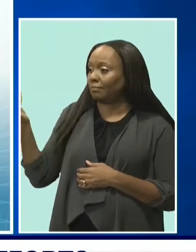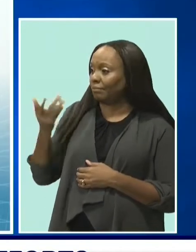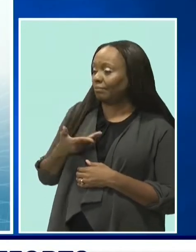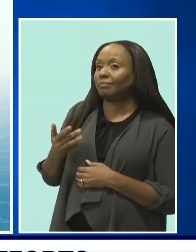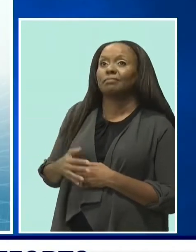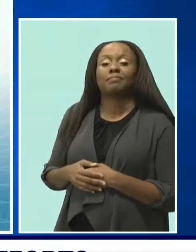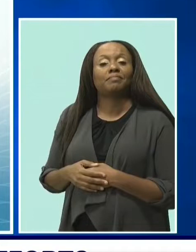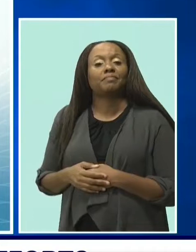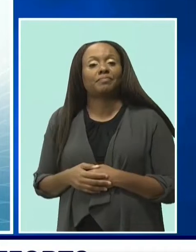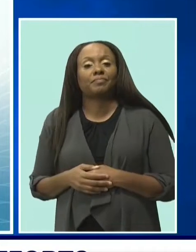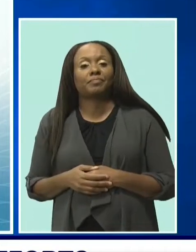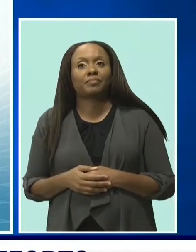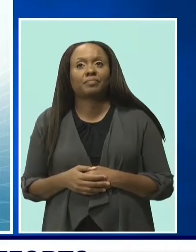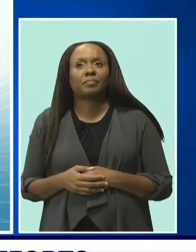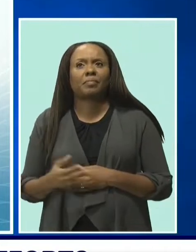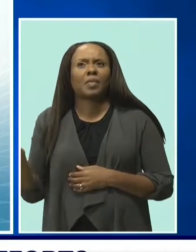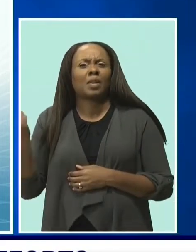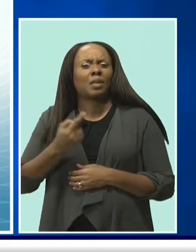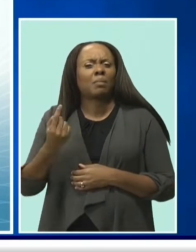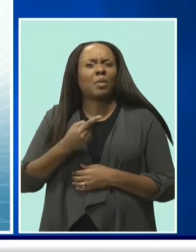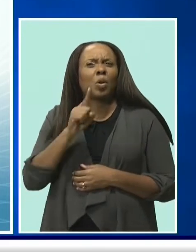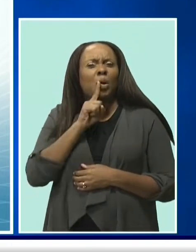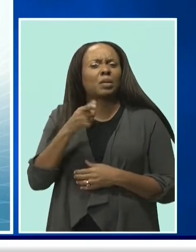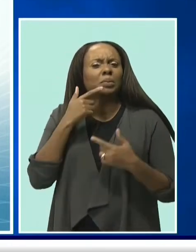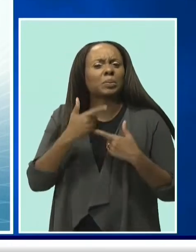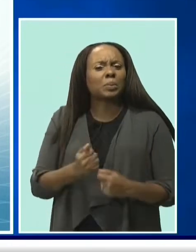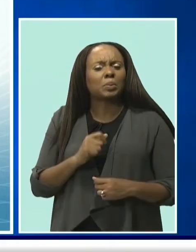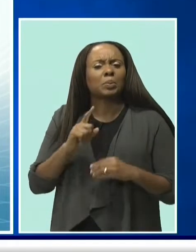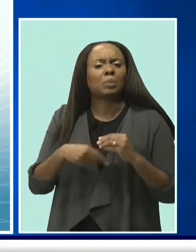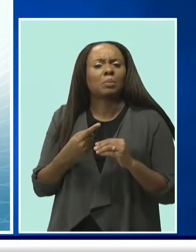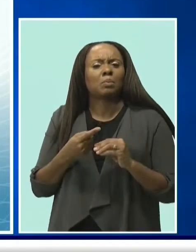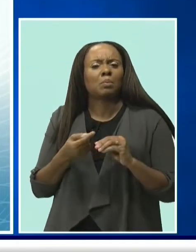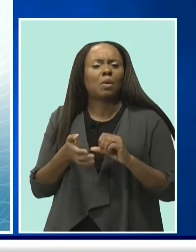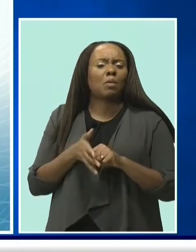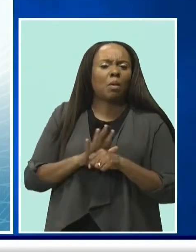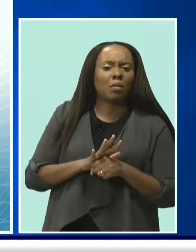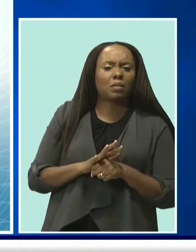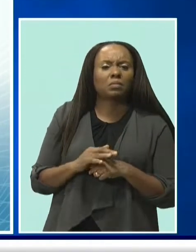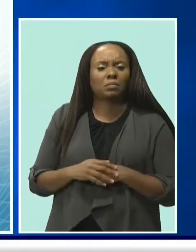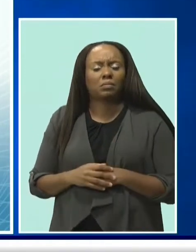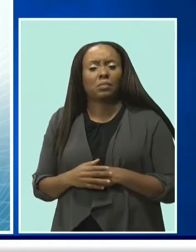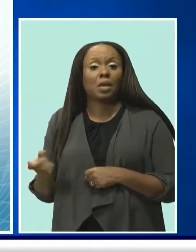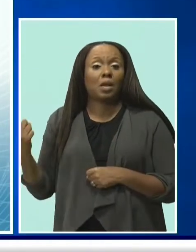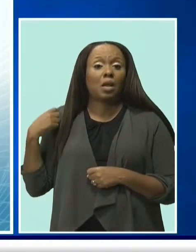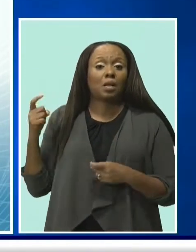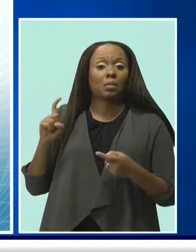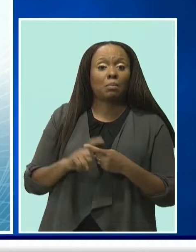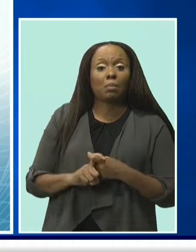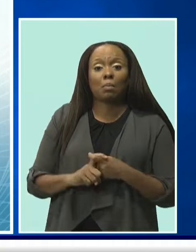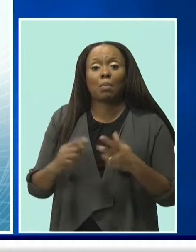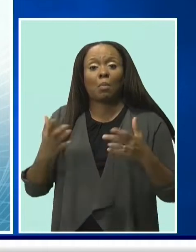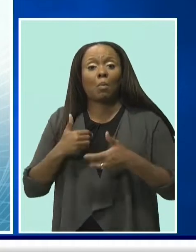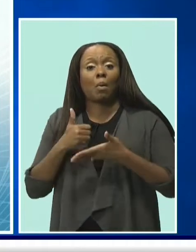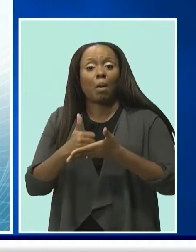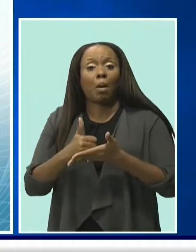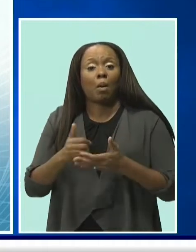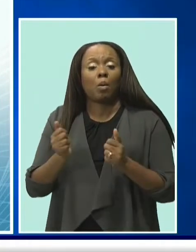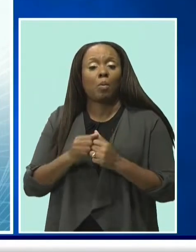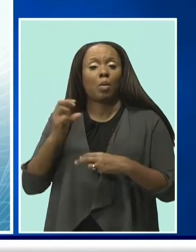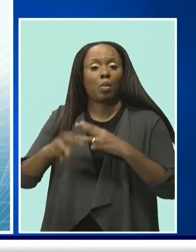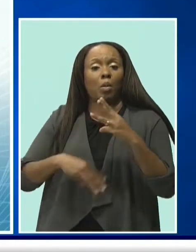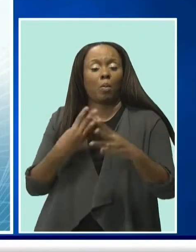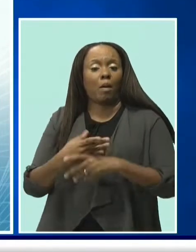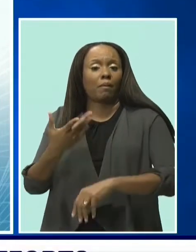that should be of interest as we continue the battle against COVID-19. Spain has voiced its commitment to assisting with the global